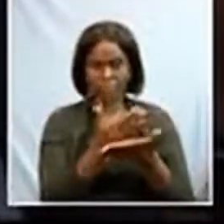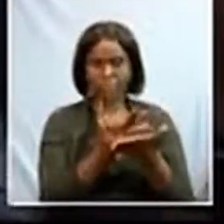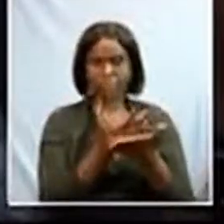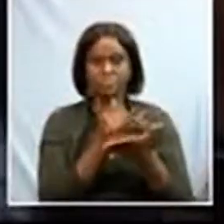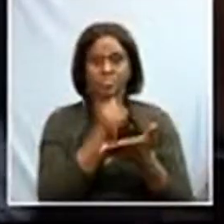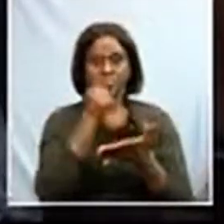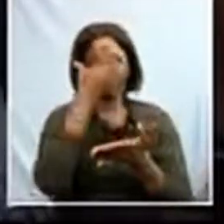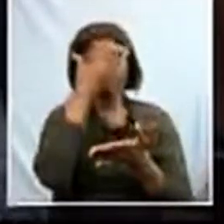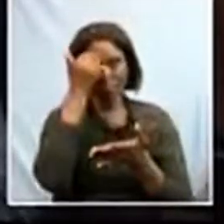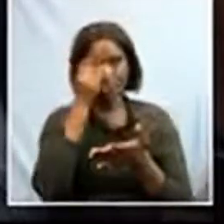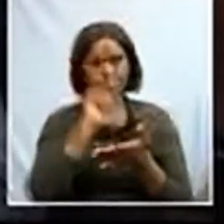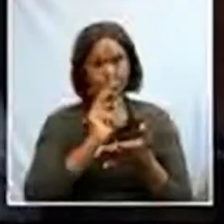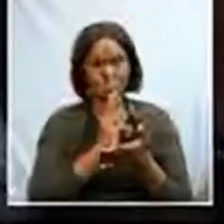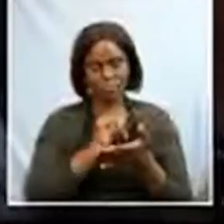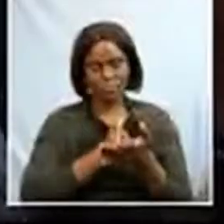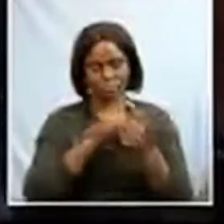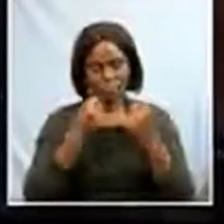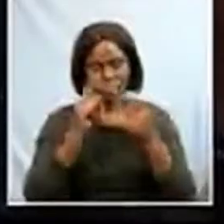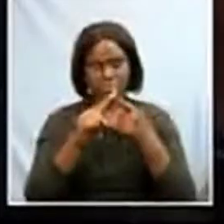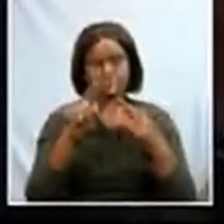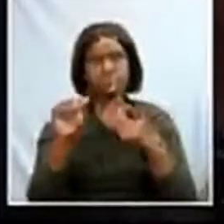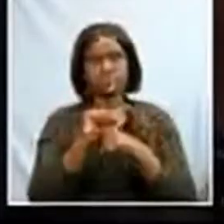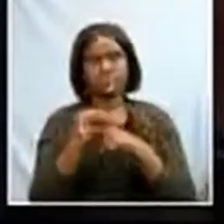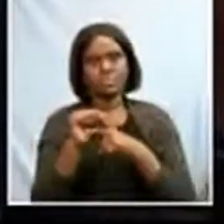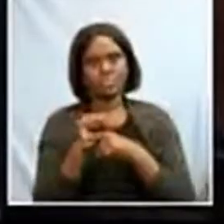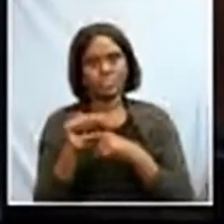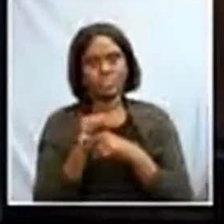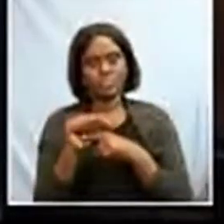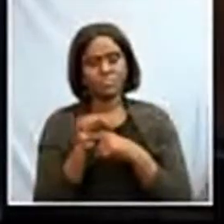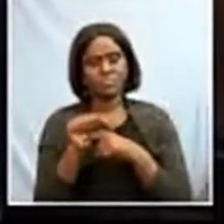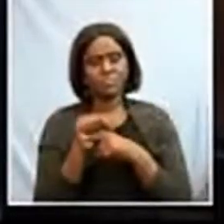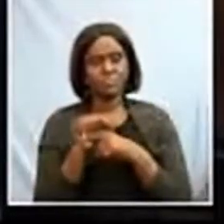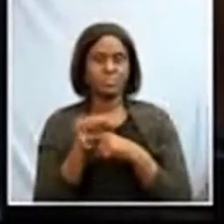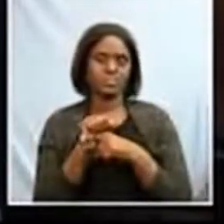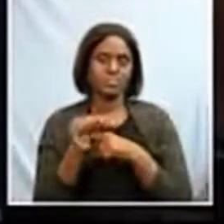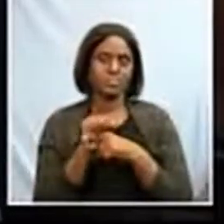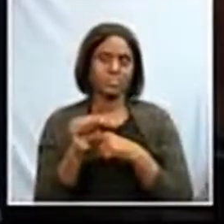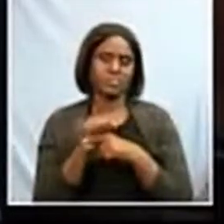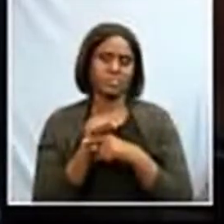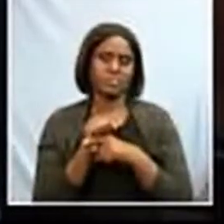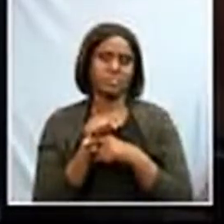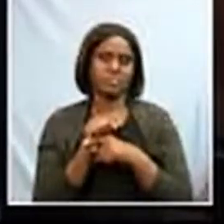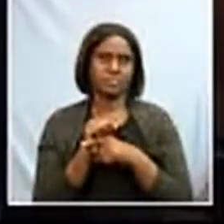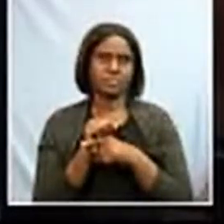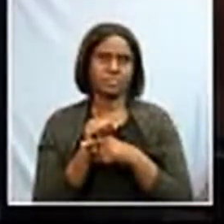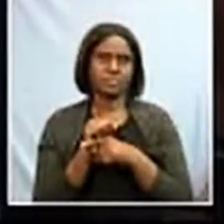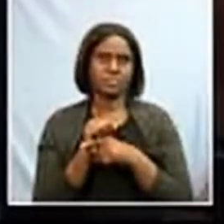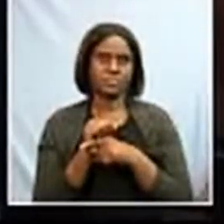Don't forget we are trying to build capacity.